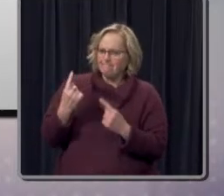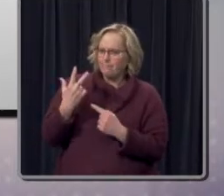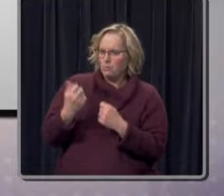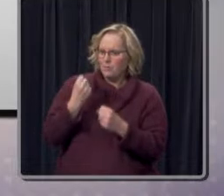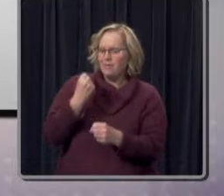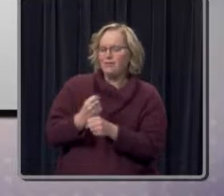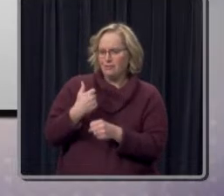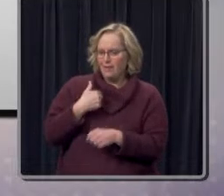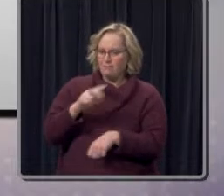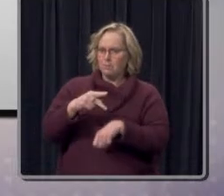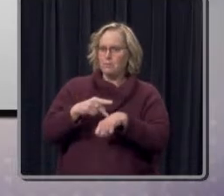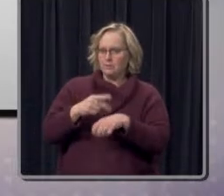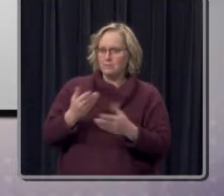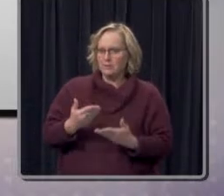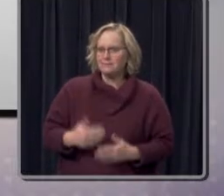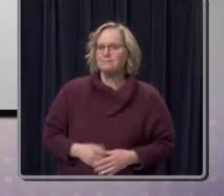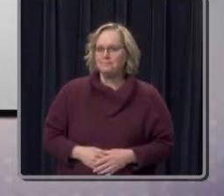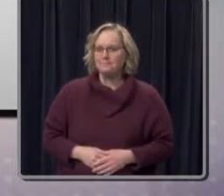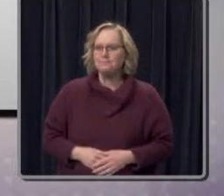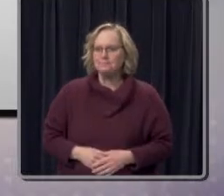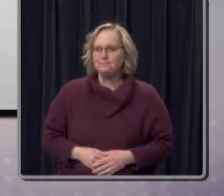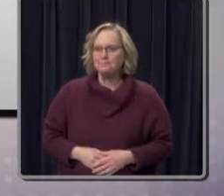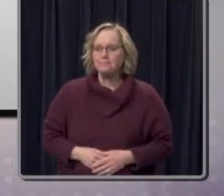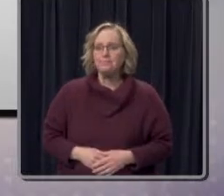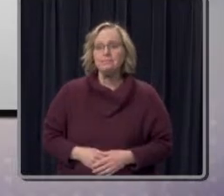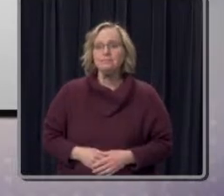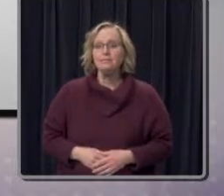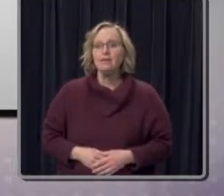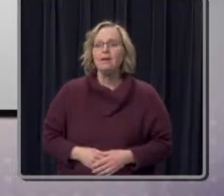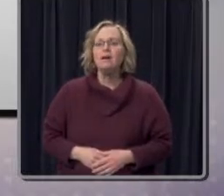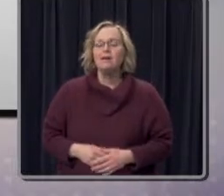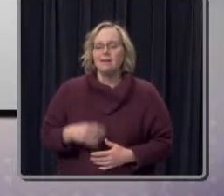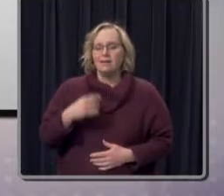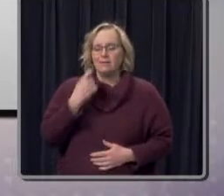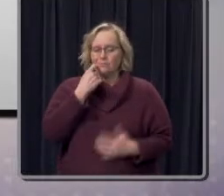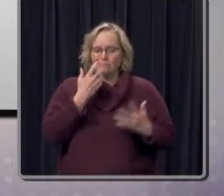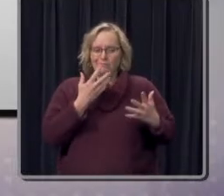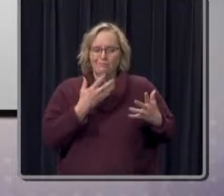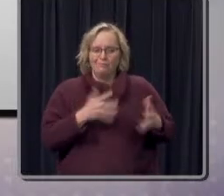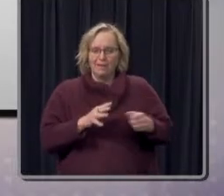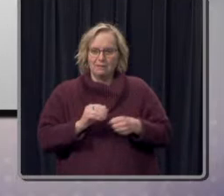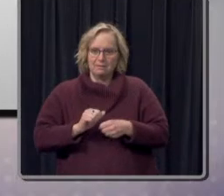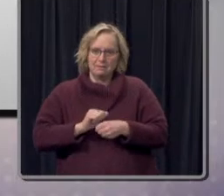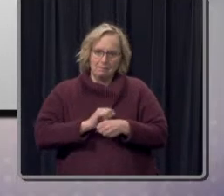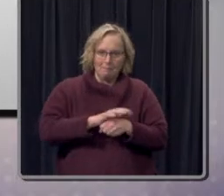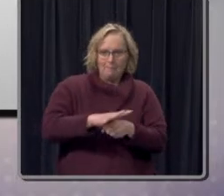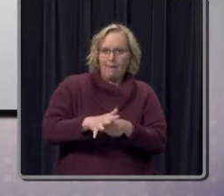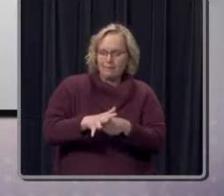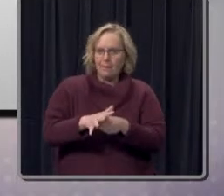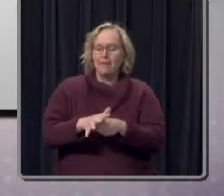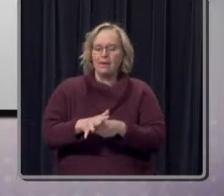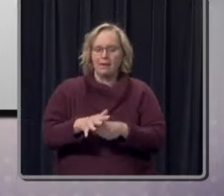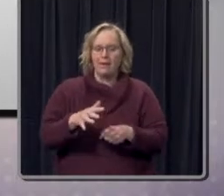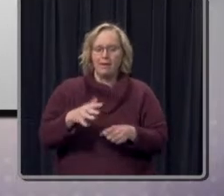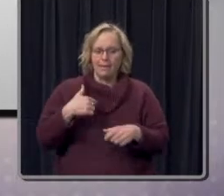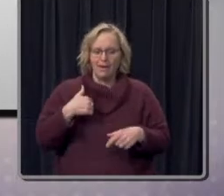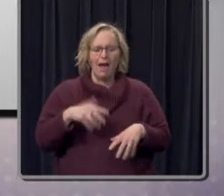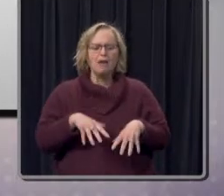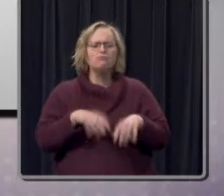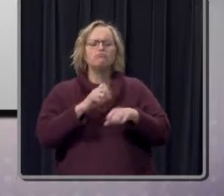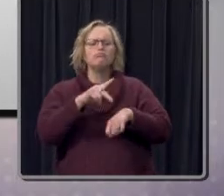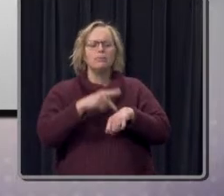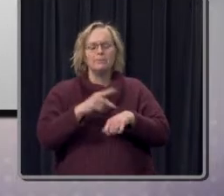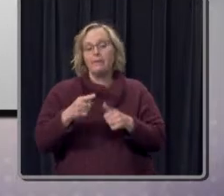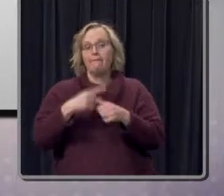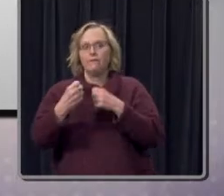have served at Clearwater. Coming out of the pandemic, and I took over in kind of the first year of COVID,